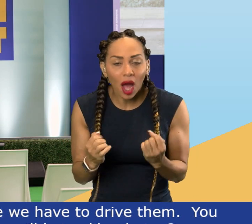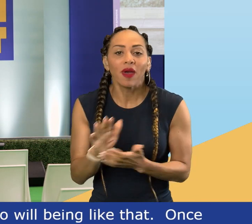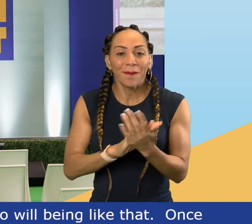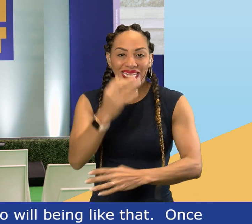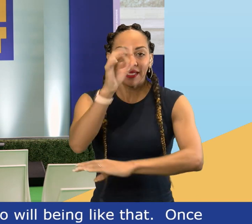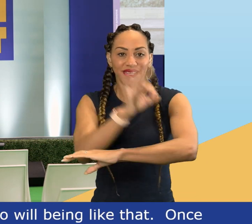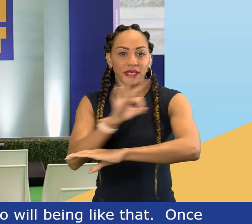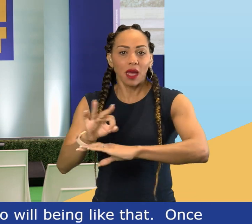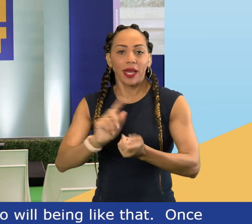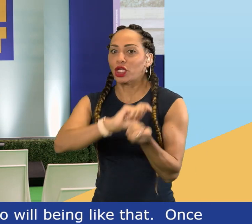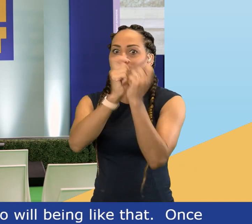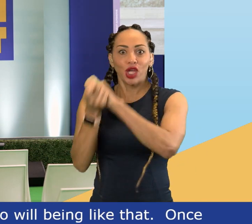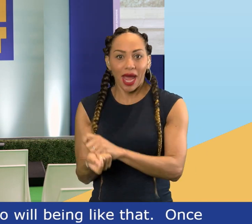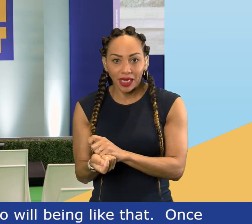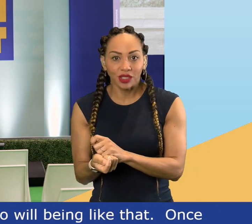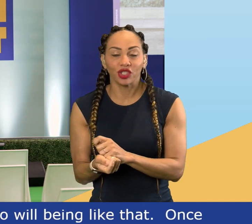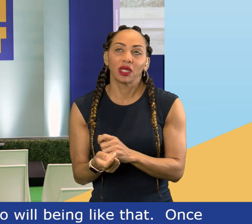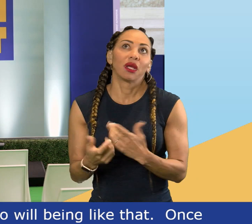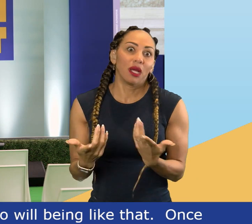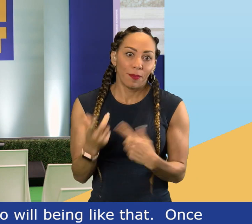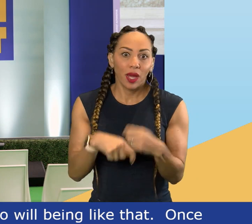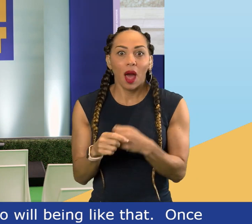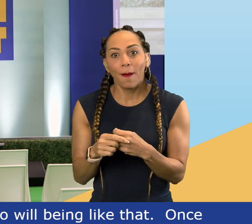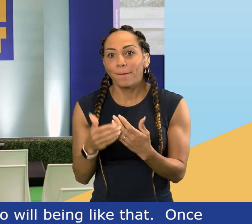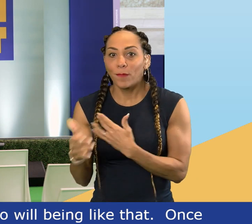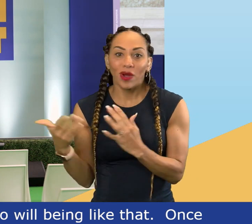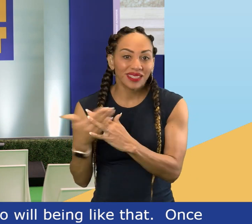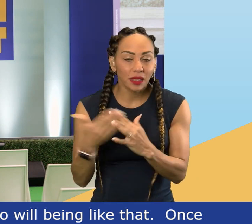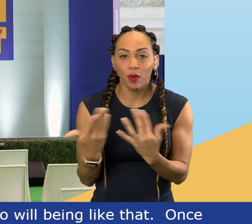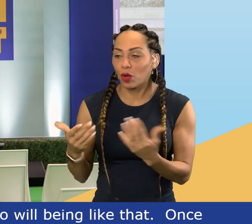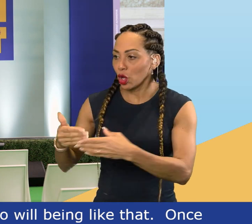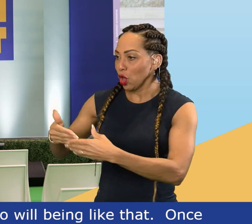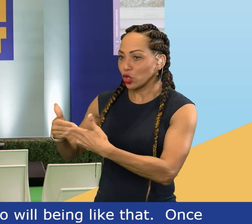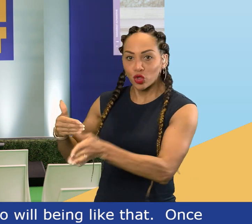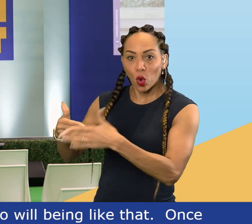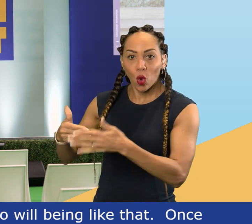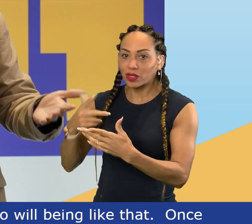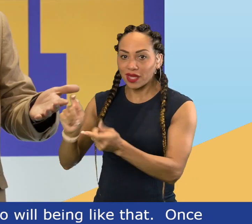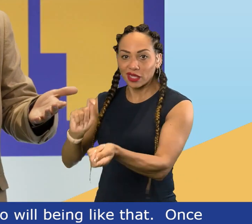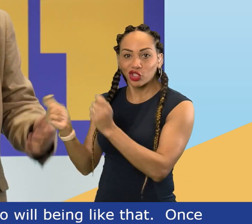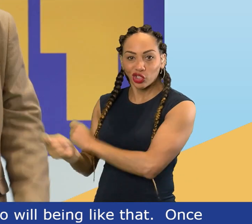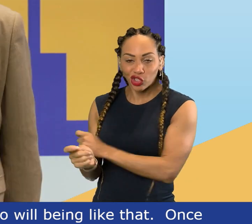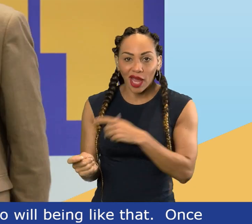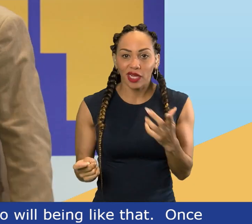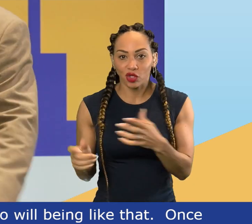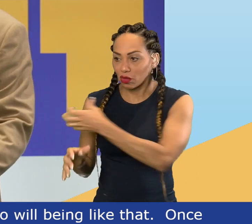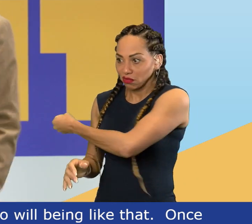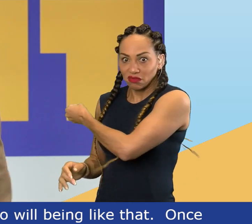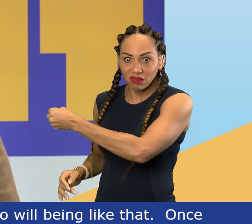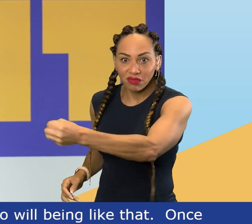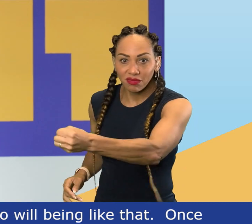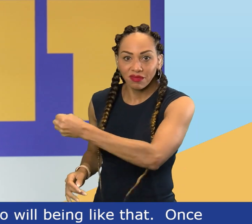that opens huge doors in terms of accessibility, because you can move around where the doors are, you can have huge open spaces in order to get a wheelchair in. And perhaps